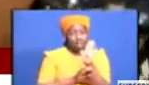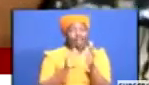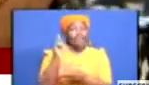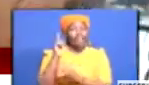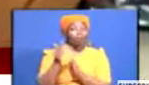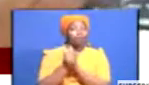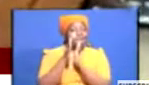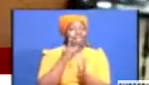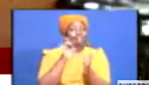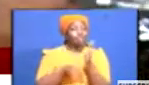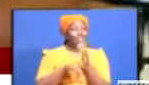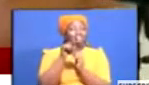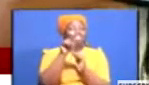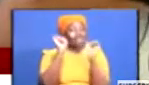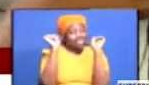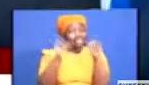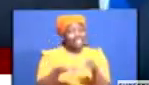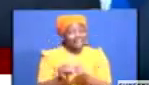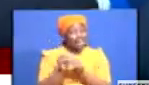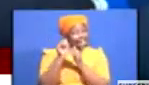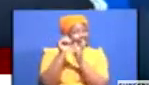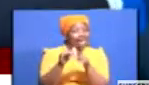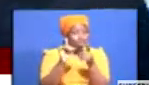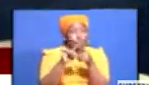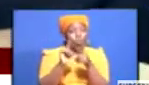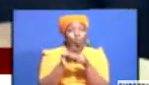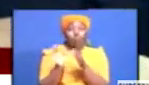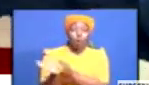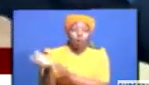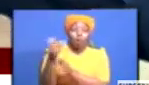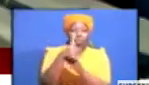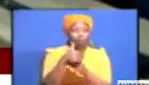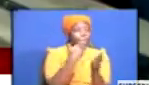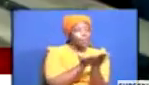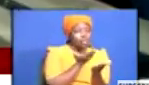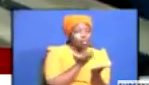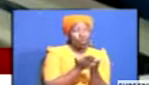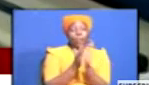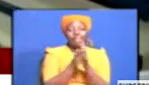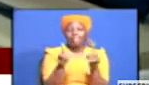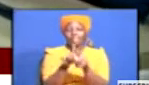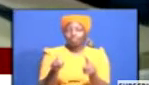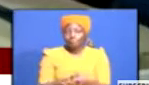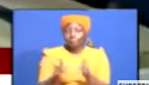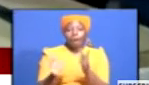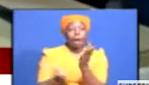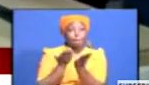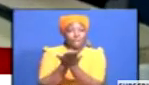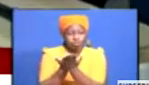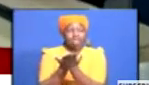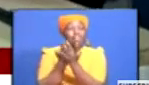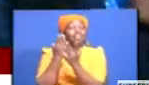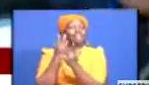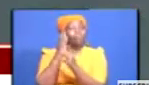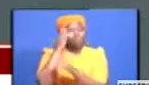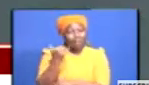this eventuality could necessitate the consolidation of petitions with similar prayers in the interest of the limited